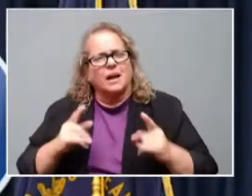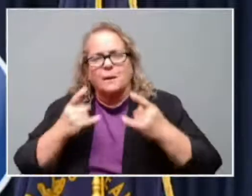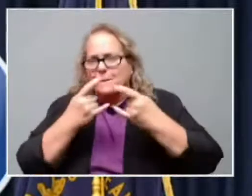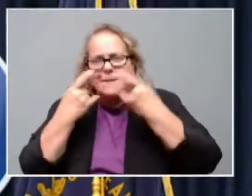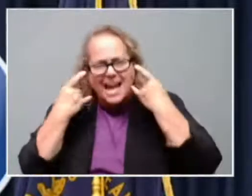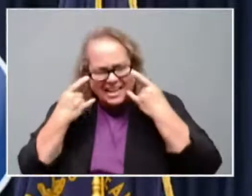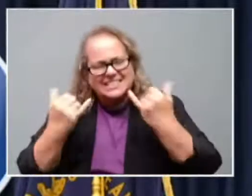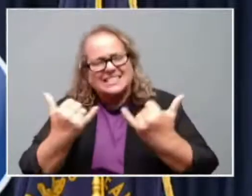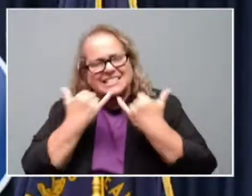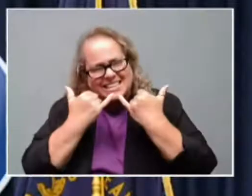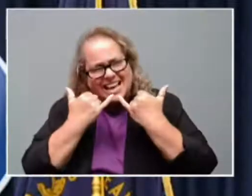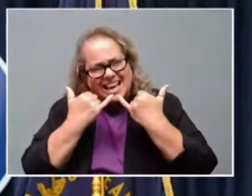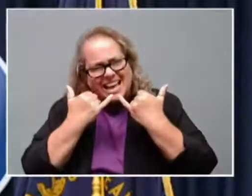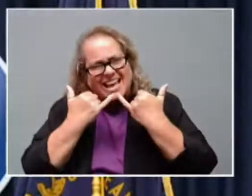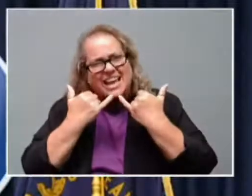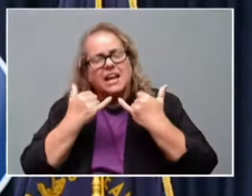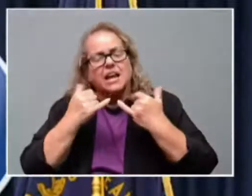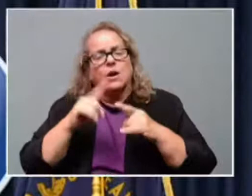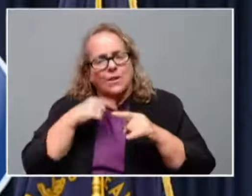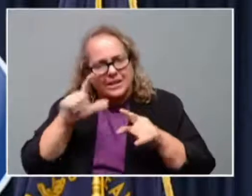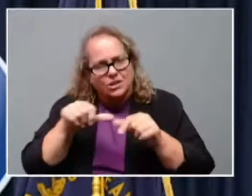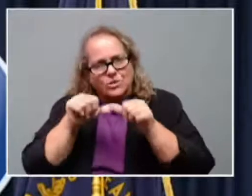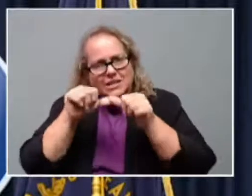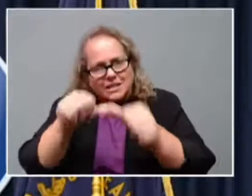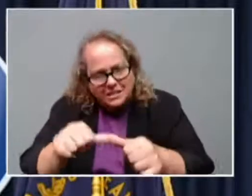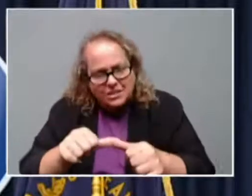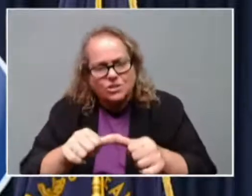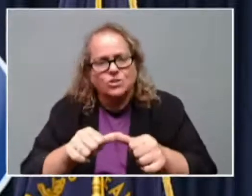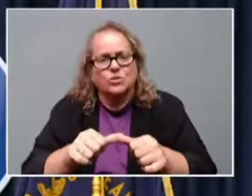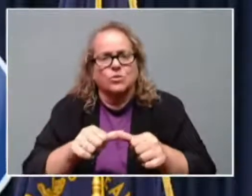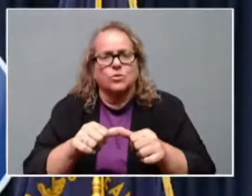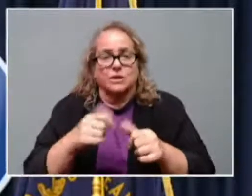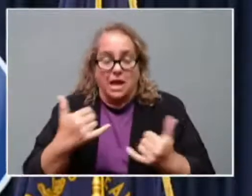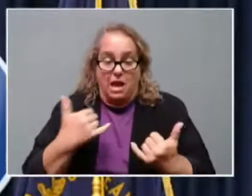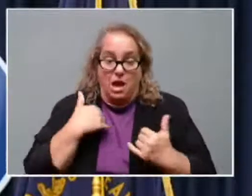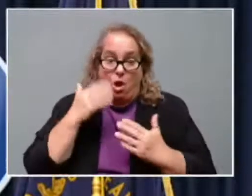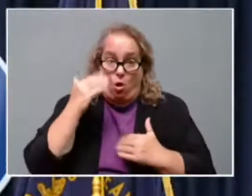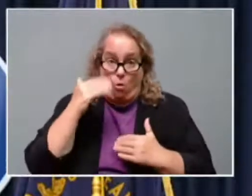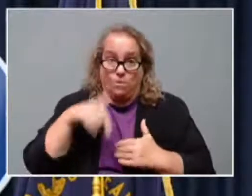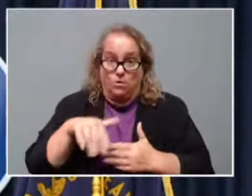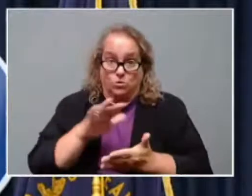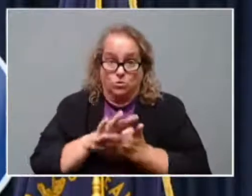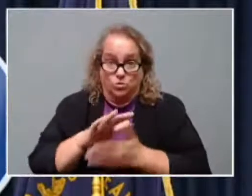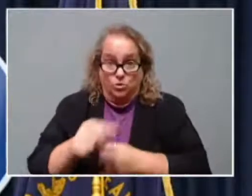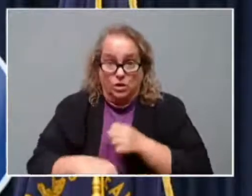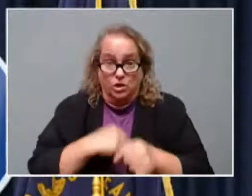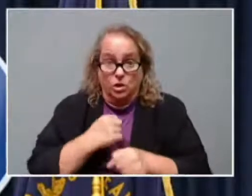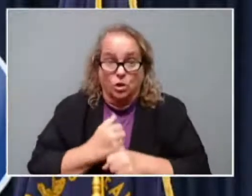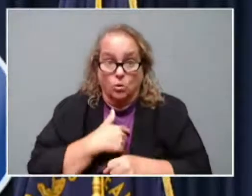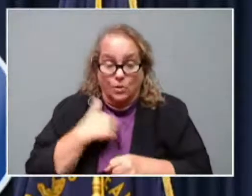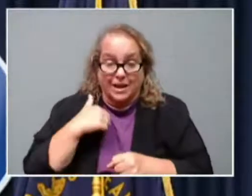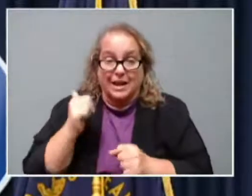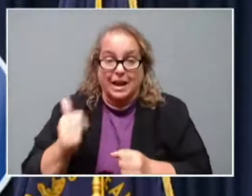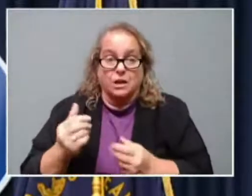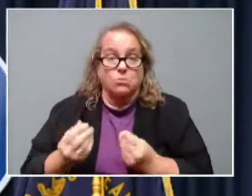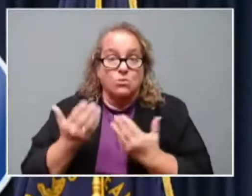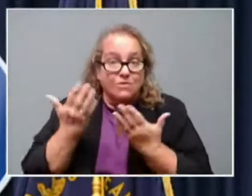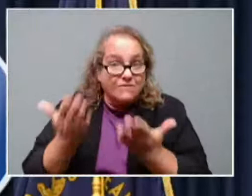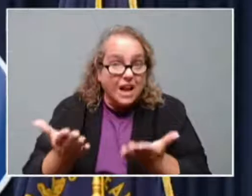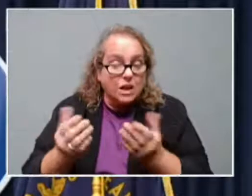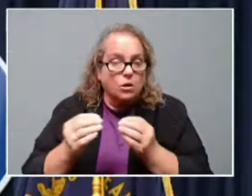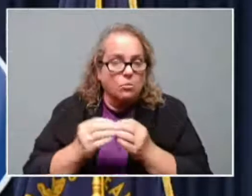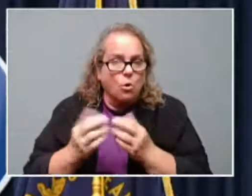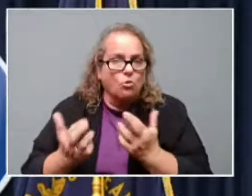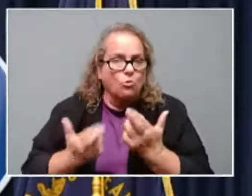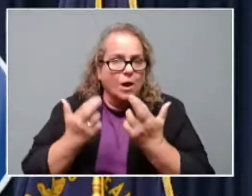I think we need to continue that universal masking. Now, I have a hope that this school year that we can even provide the recommendation that the kids